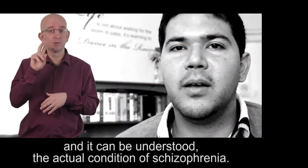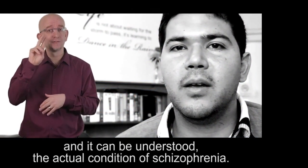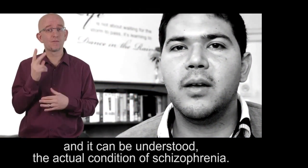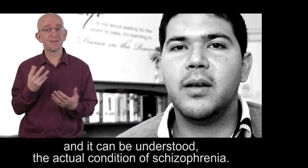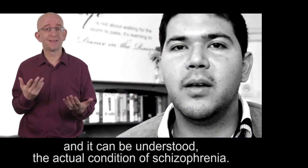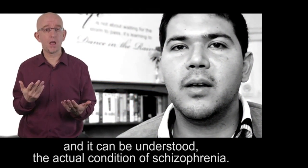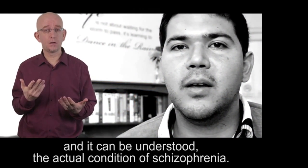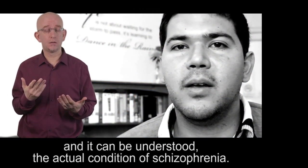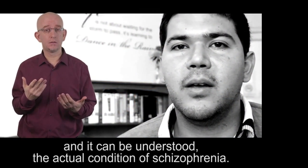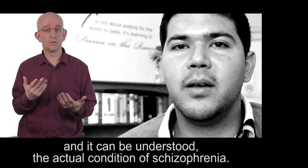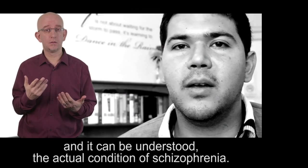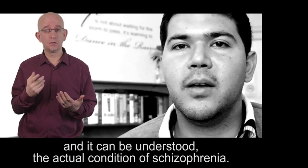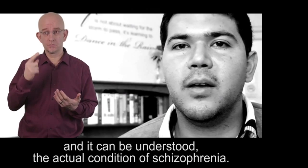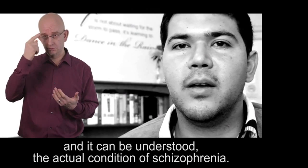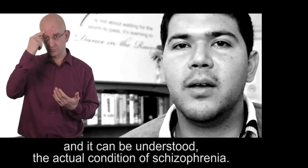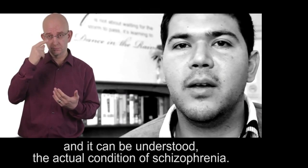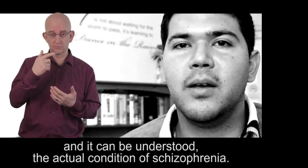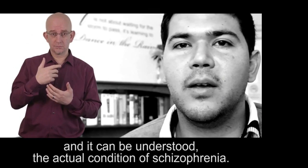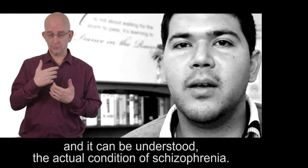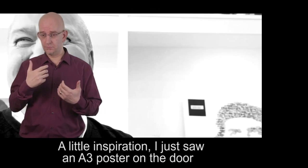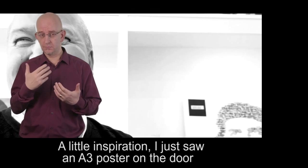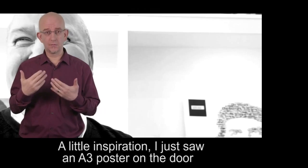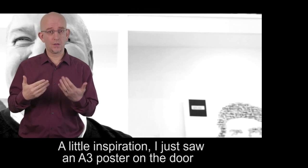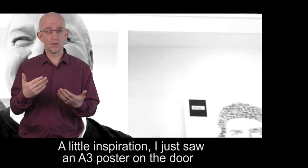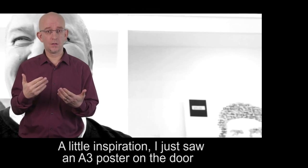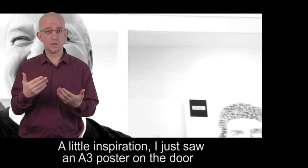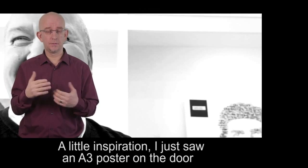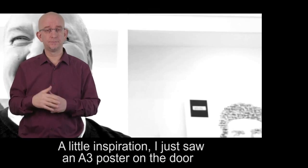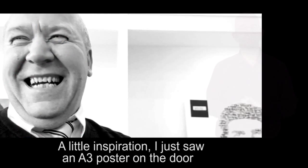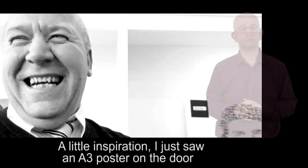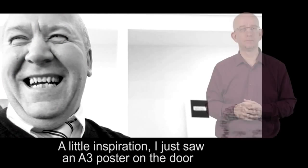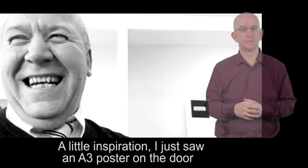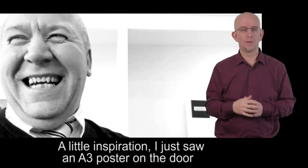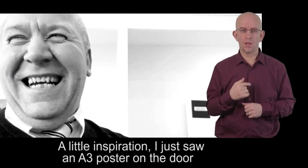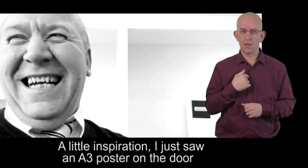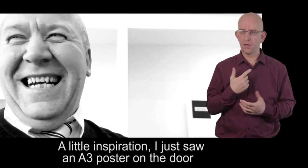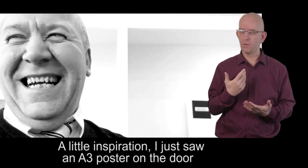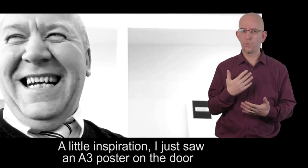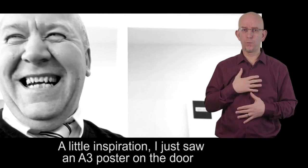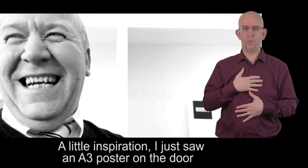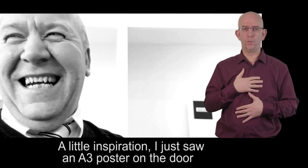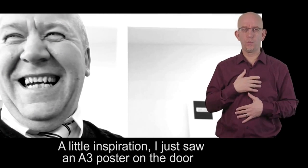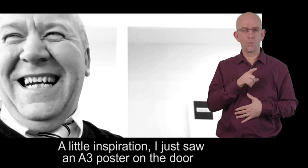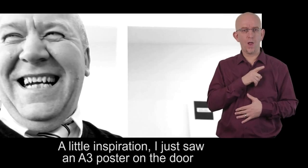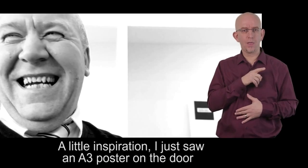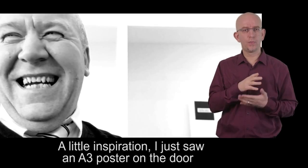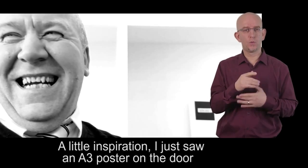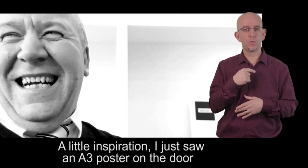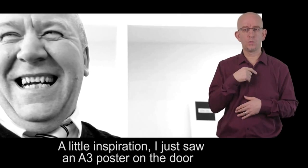condition of schizophrenia well there's very little inspiration because I just saw an A3